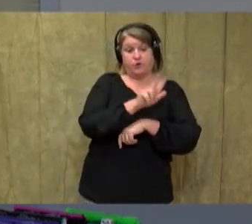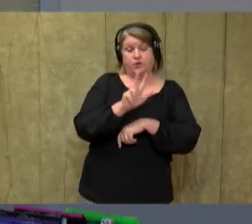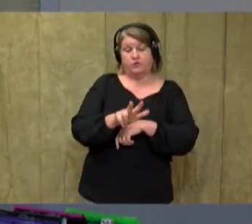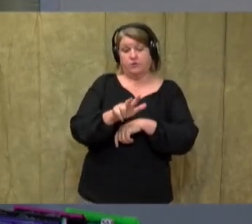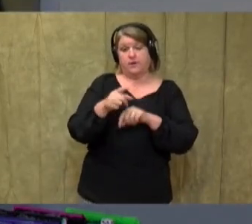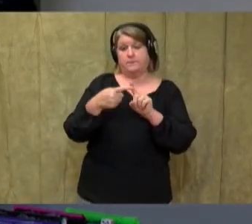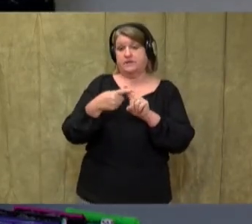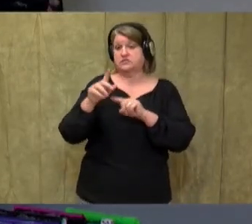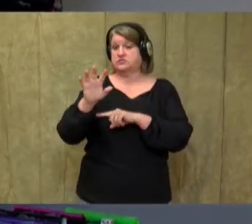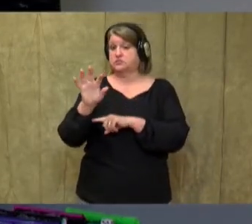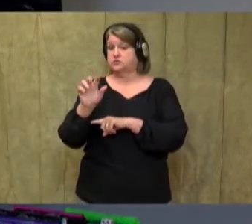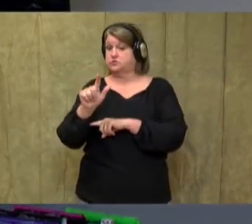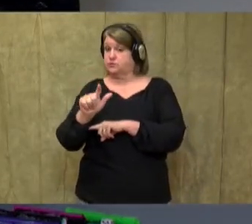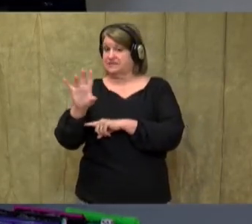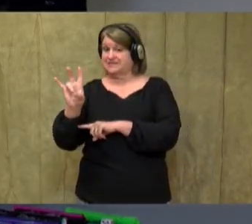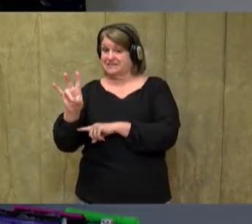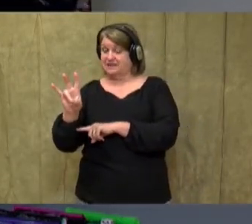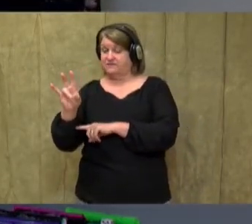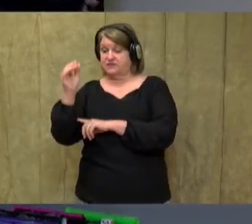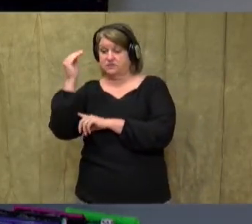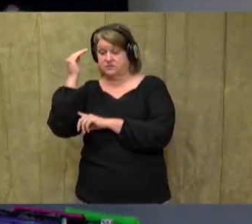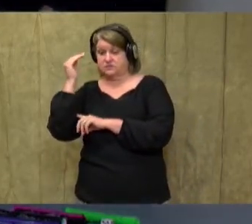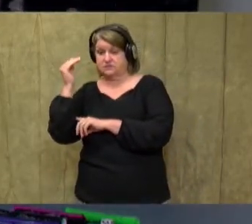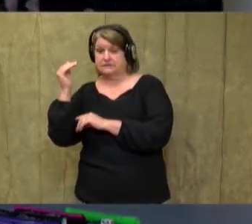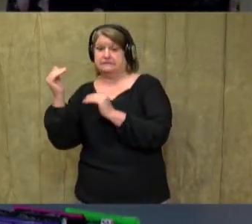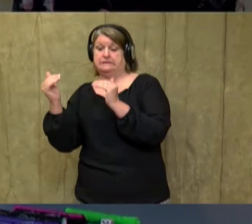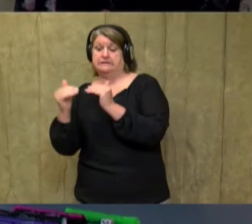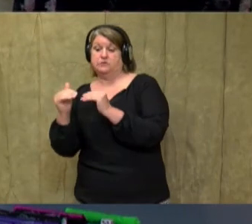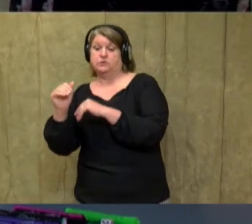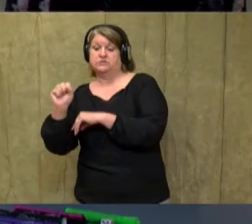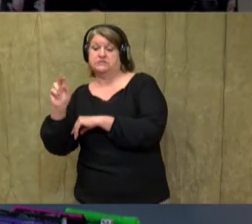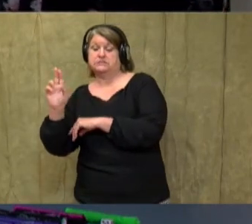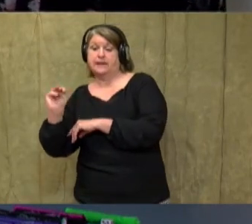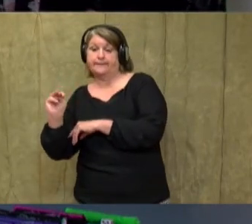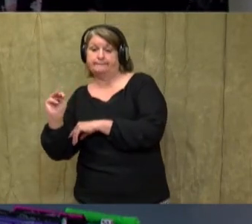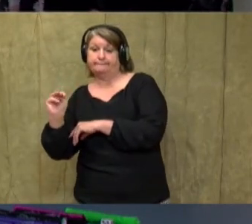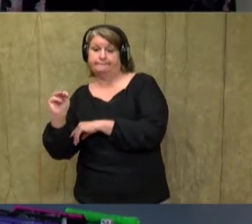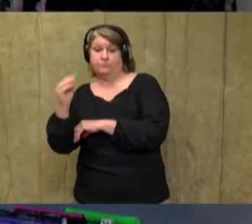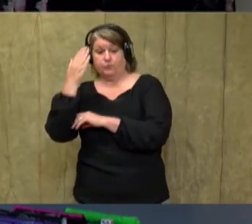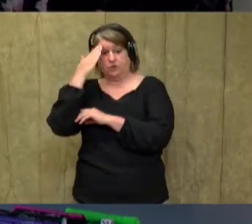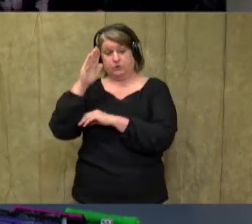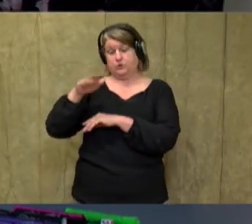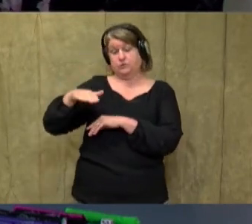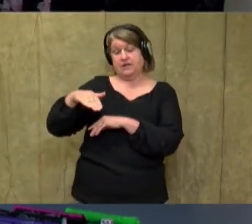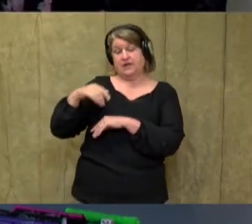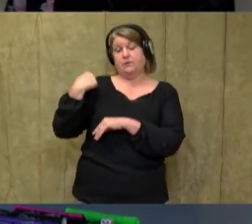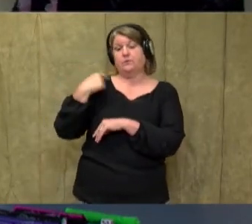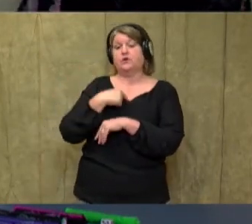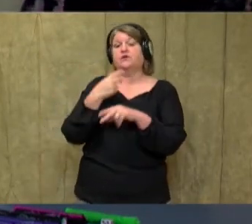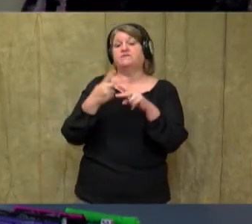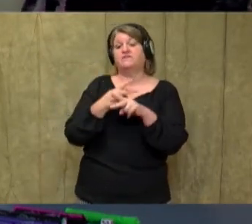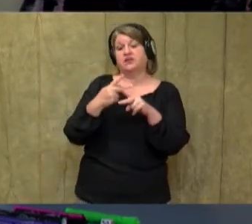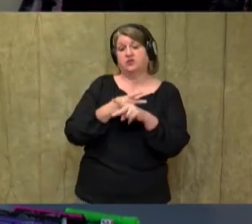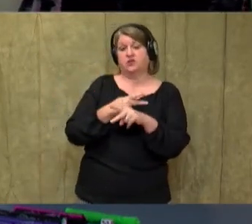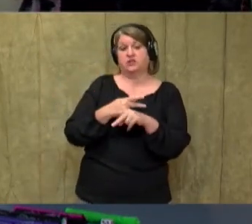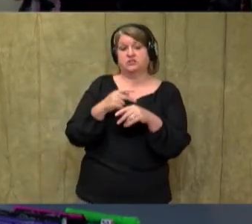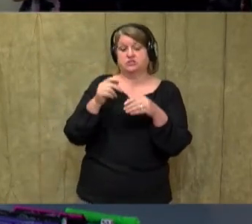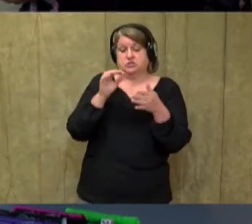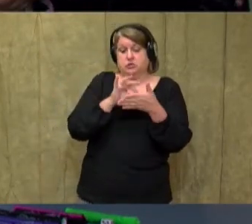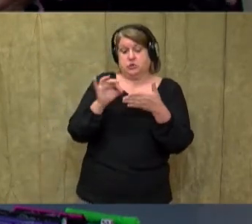sum. We don't know the sum, so we're about to figure it out. You count your ones and then your tens. 1, 2,